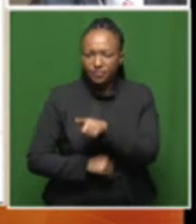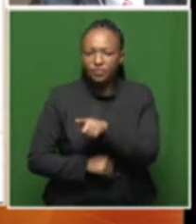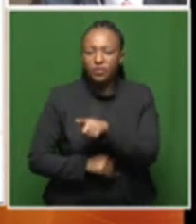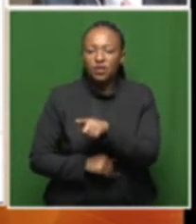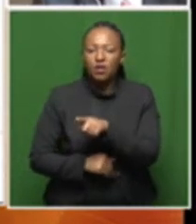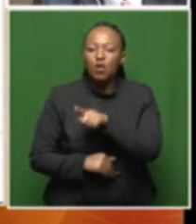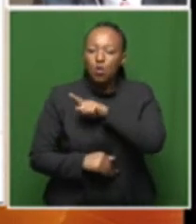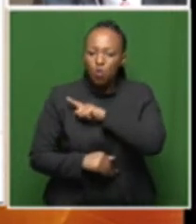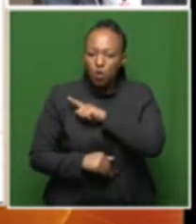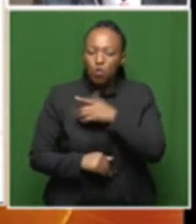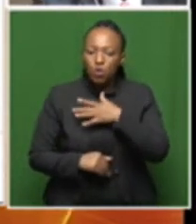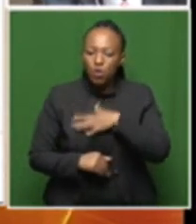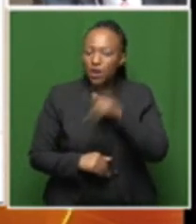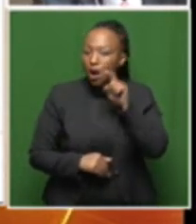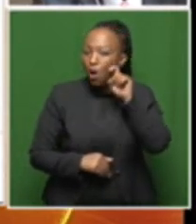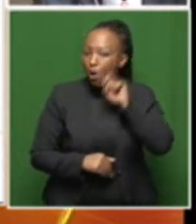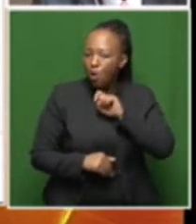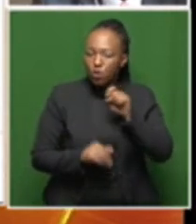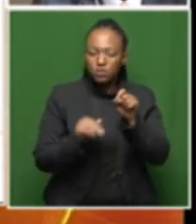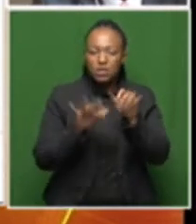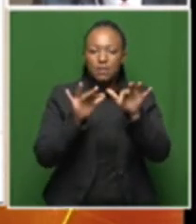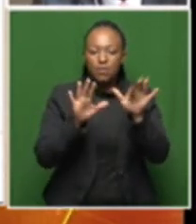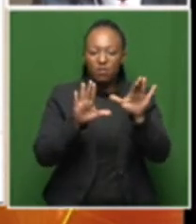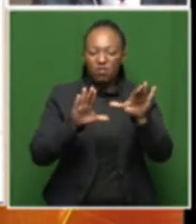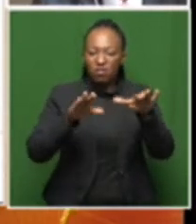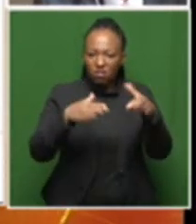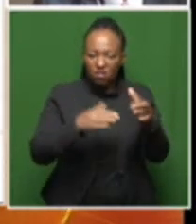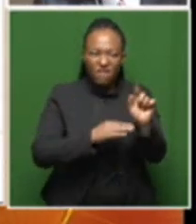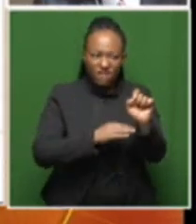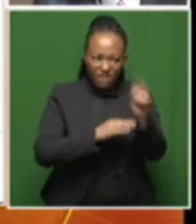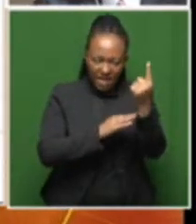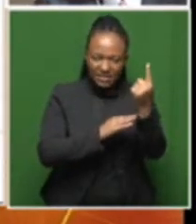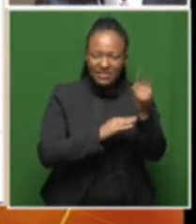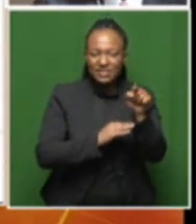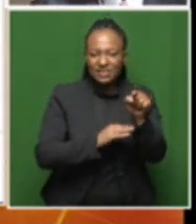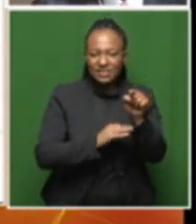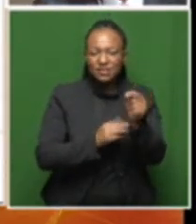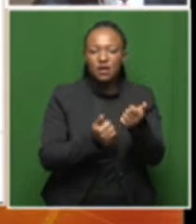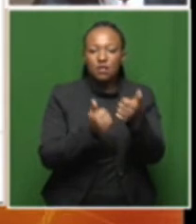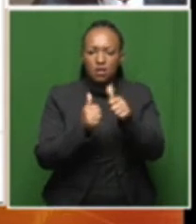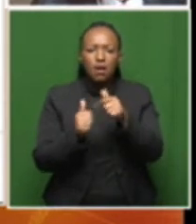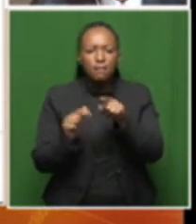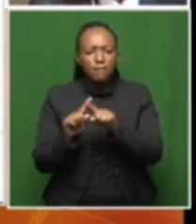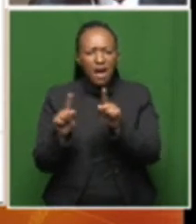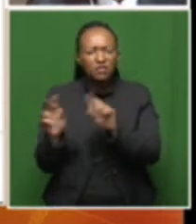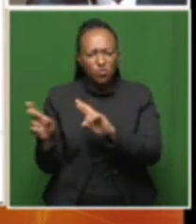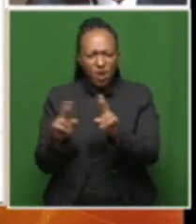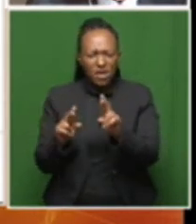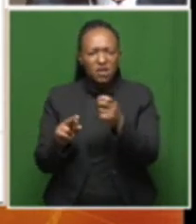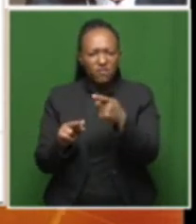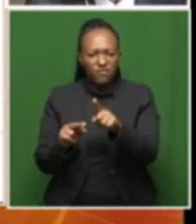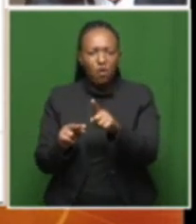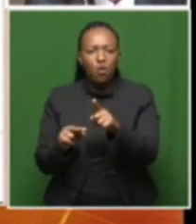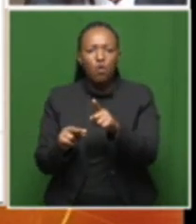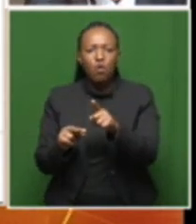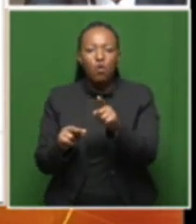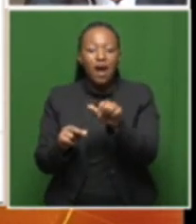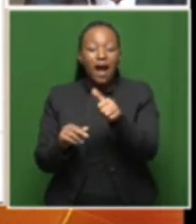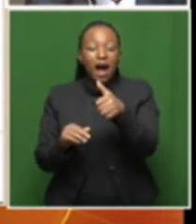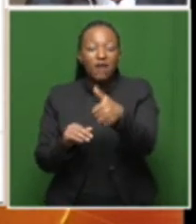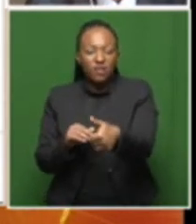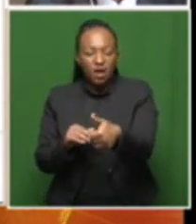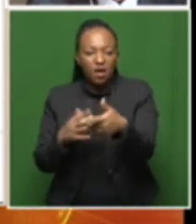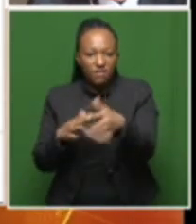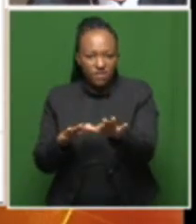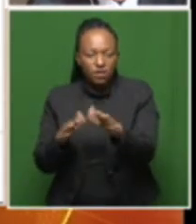a chance for the older population to be vaccinated first, but we will be ready for vaccinating shortly after